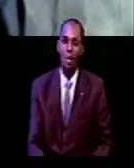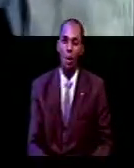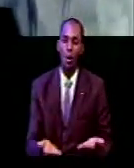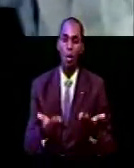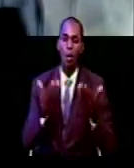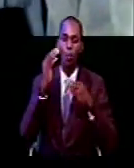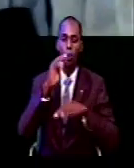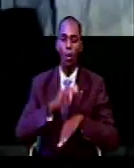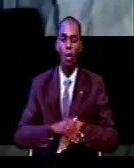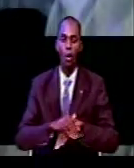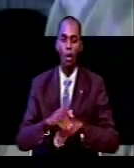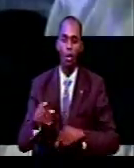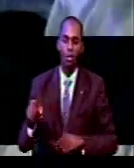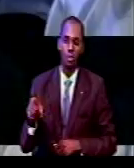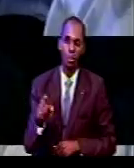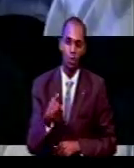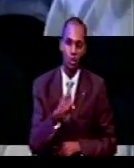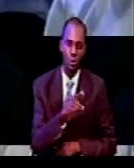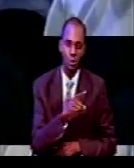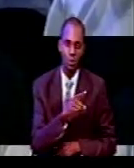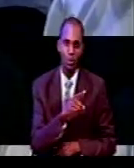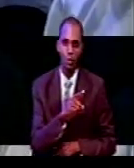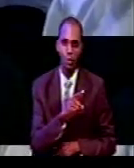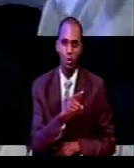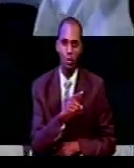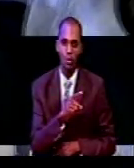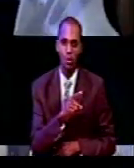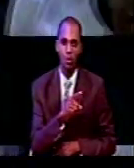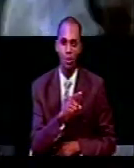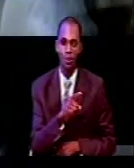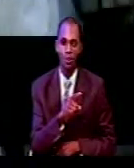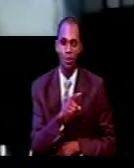For the glory of God is risen